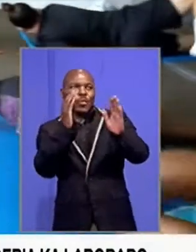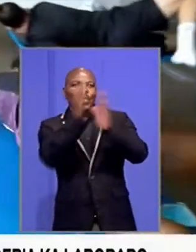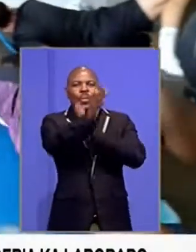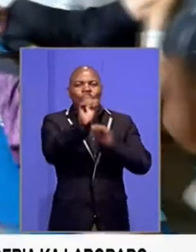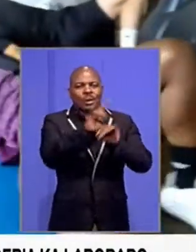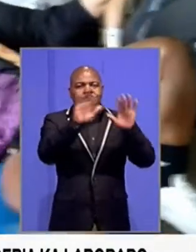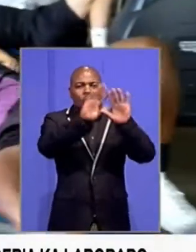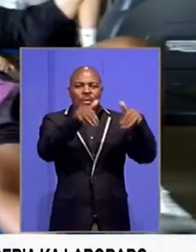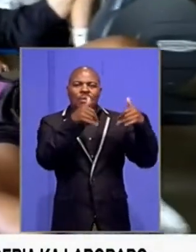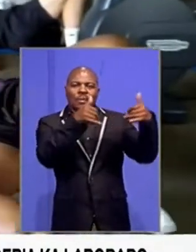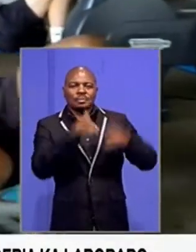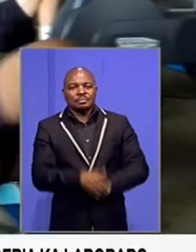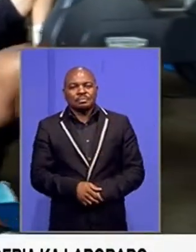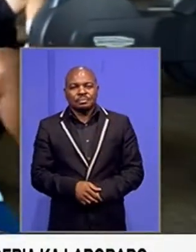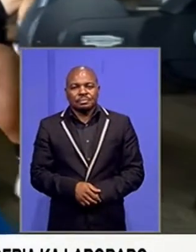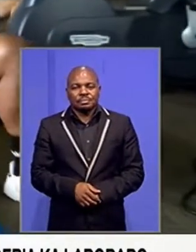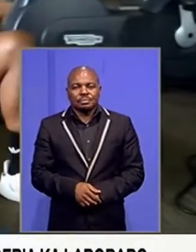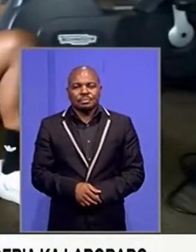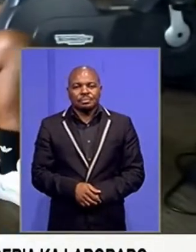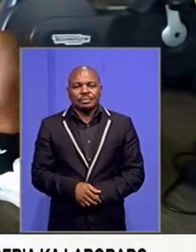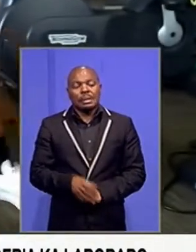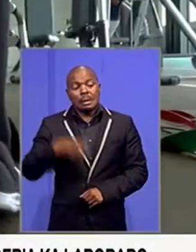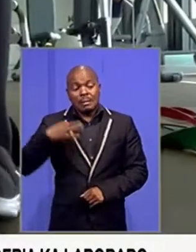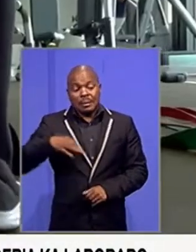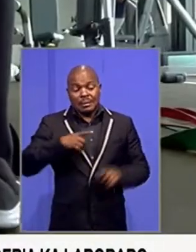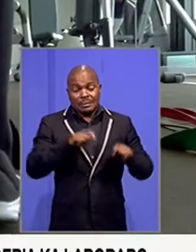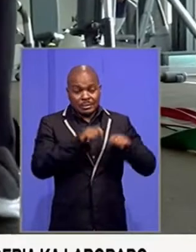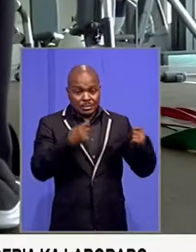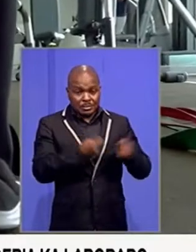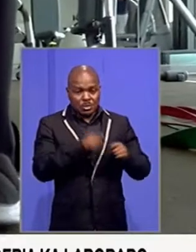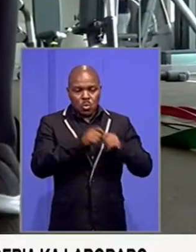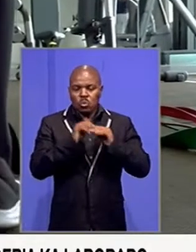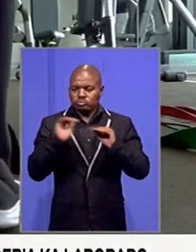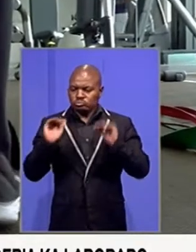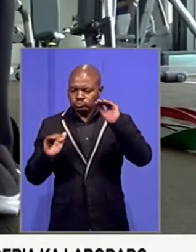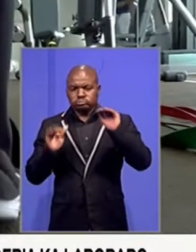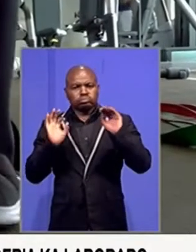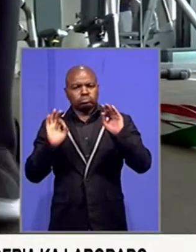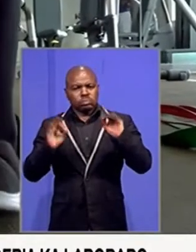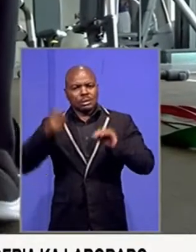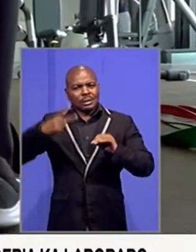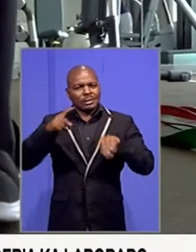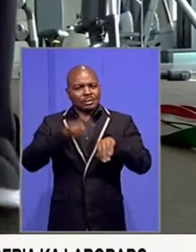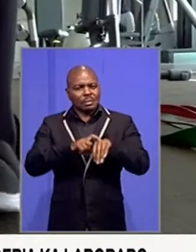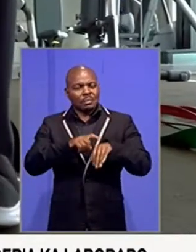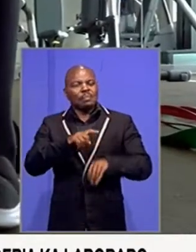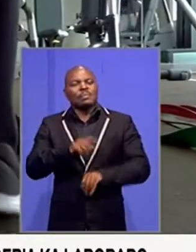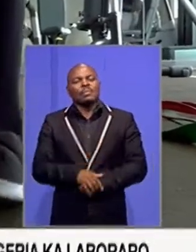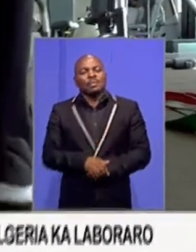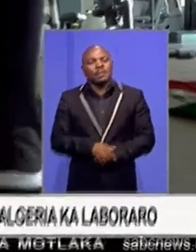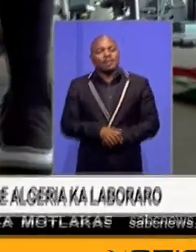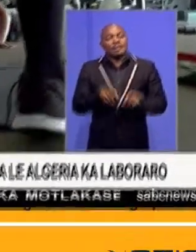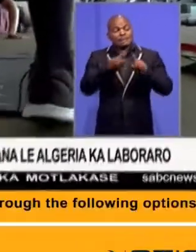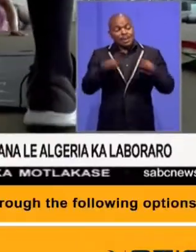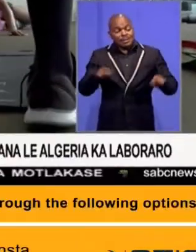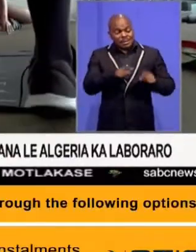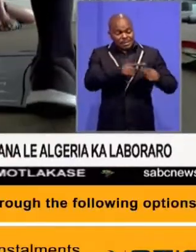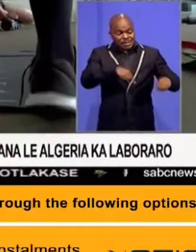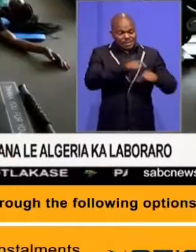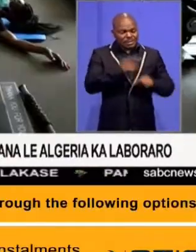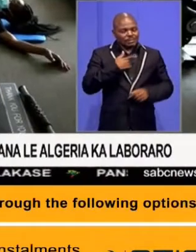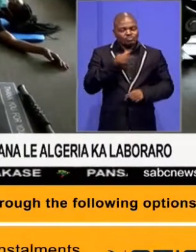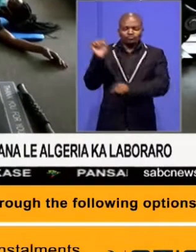wa lefatshe wa bolo ya Basadi. Banyana Banyana ba na le ketapele e ntle ha ba kena leotong la bobedi, empa ha se lebaka ho se